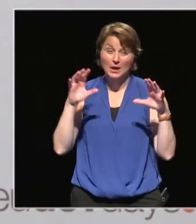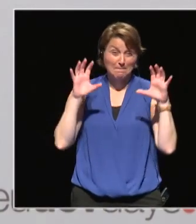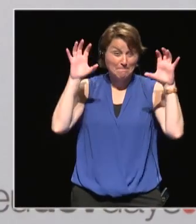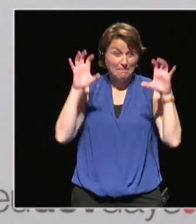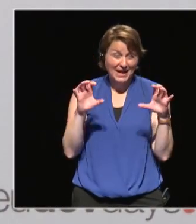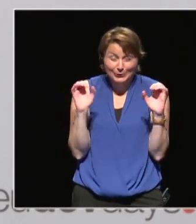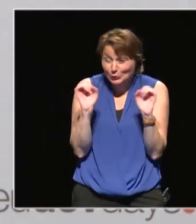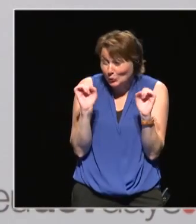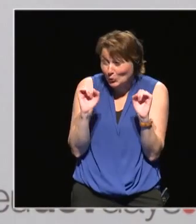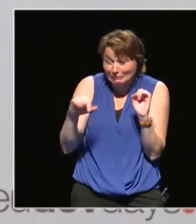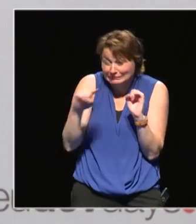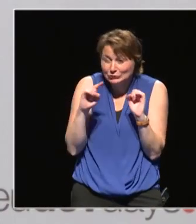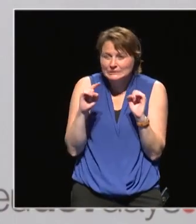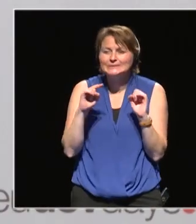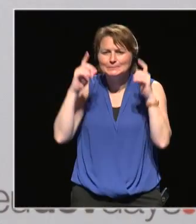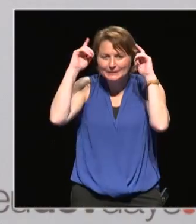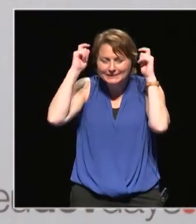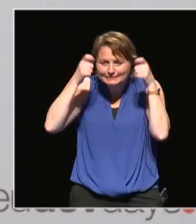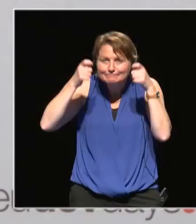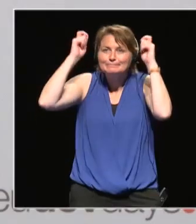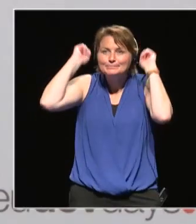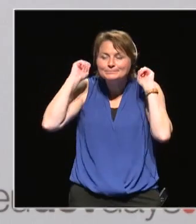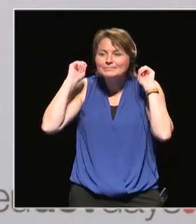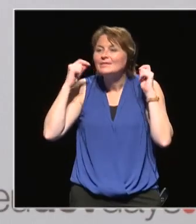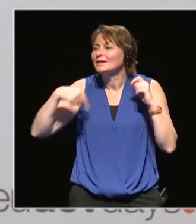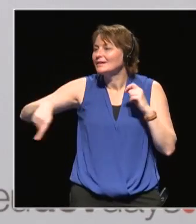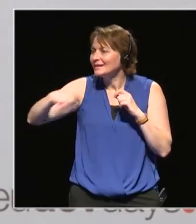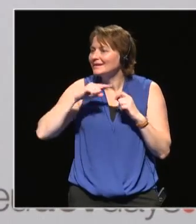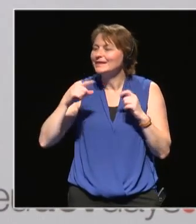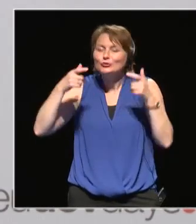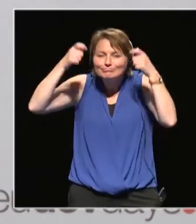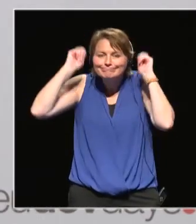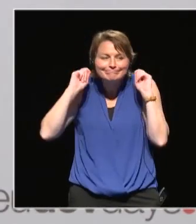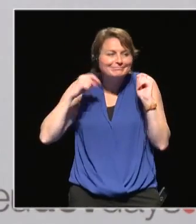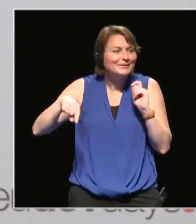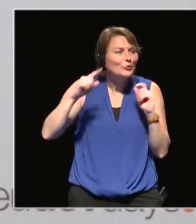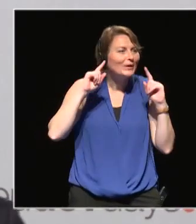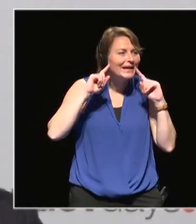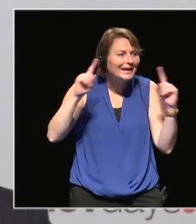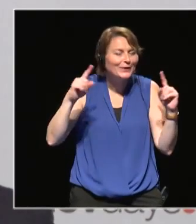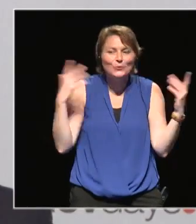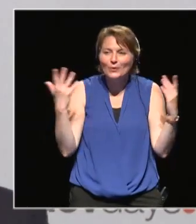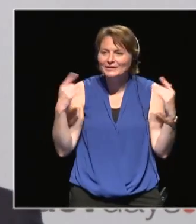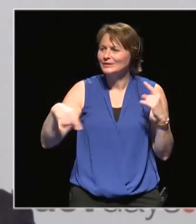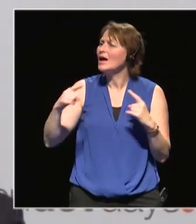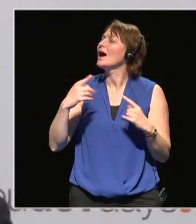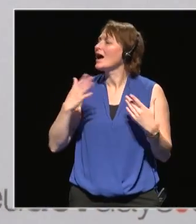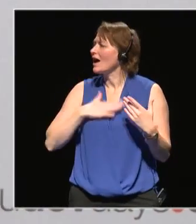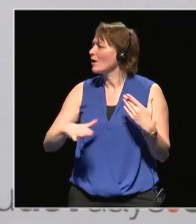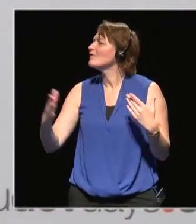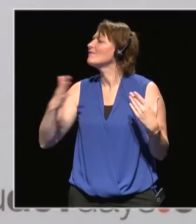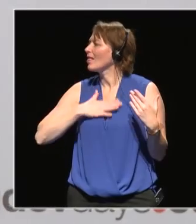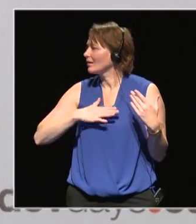seconds. Maybe you need to take off your hood because we won't hear you if you're wearing your polar bear costume. How are we getting on? Tell